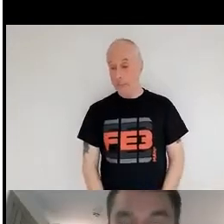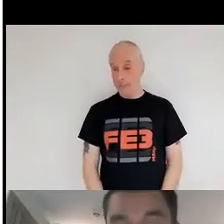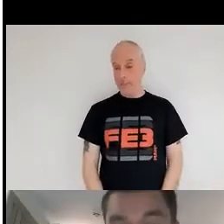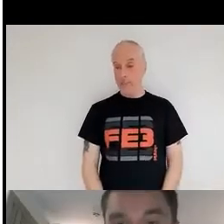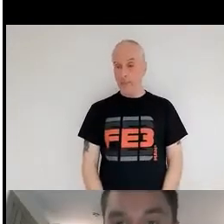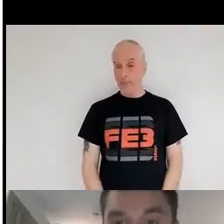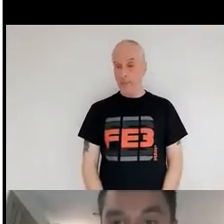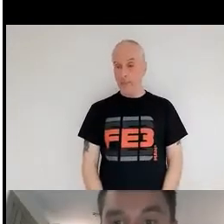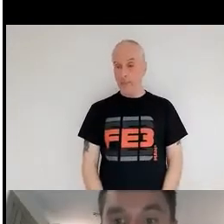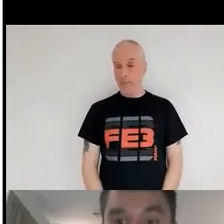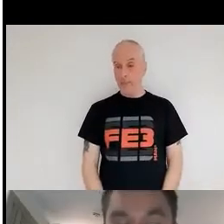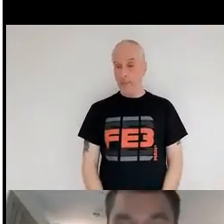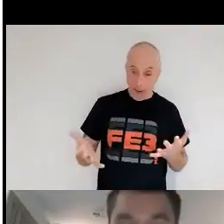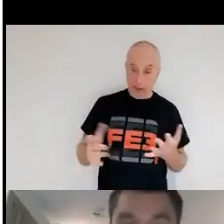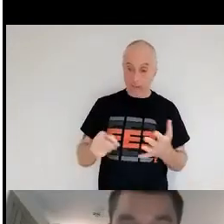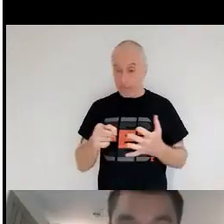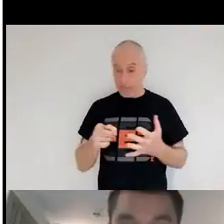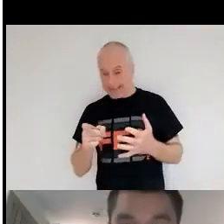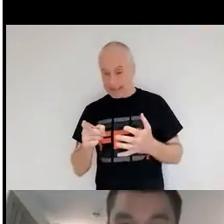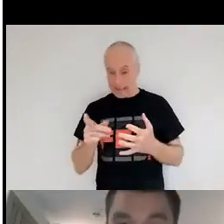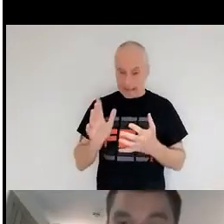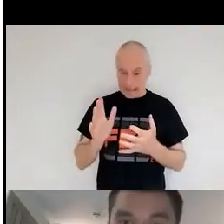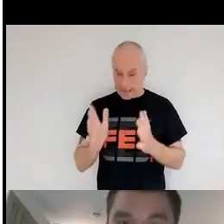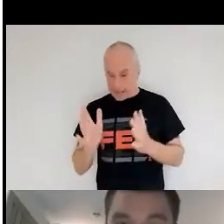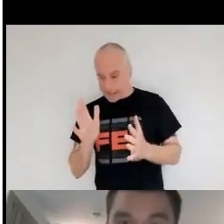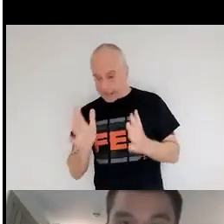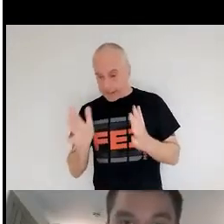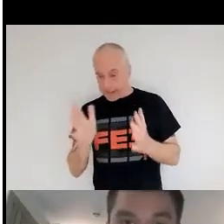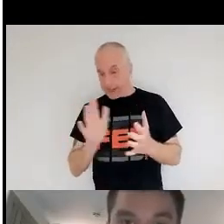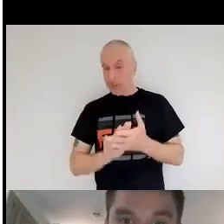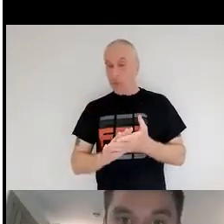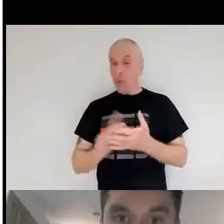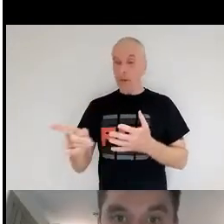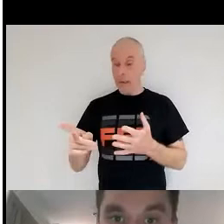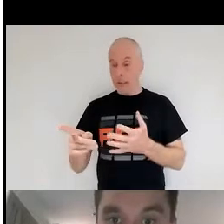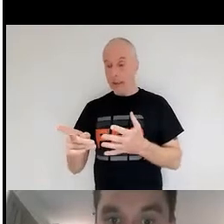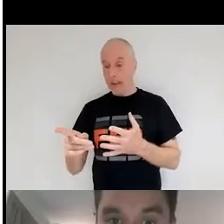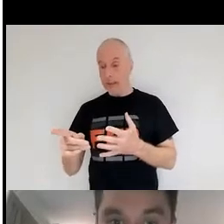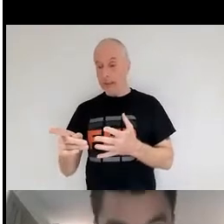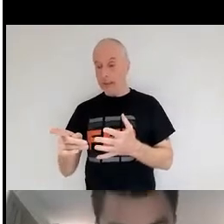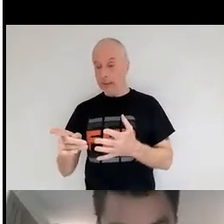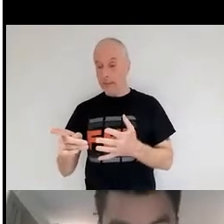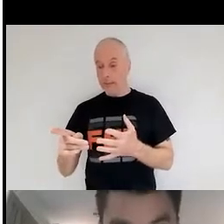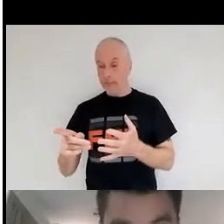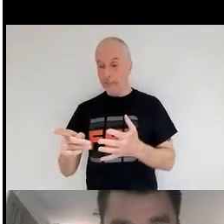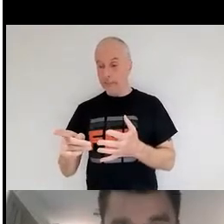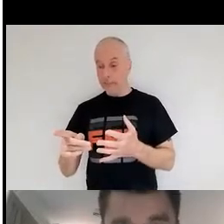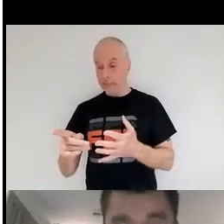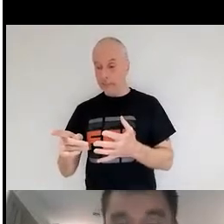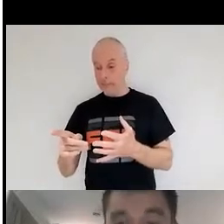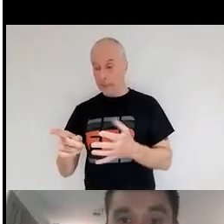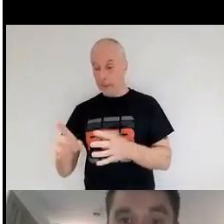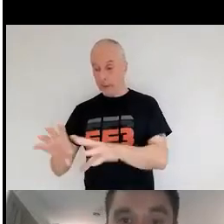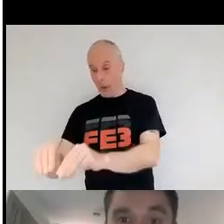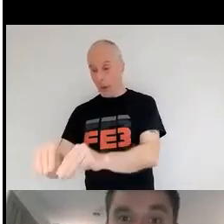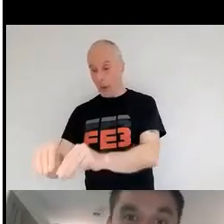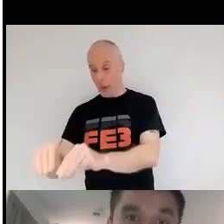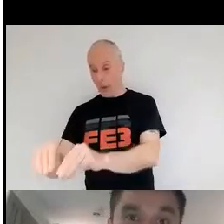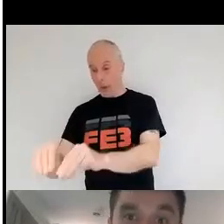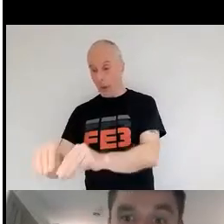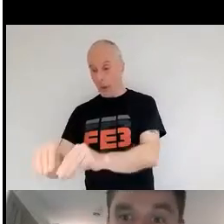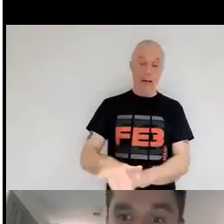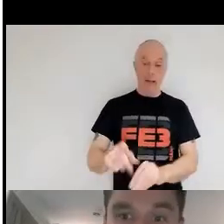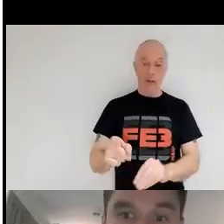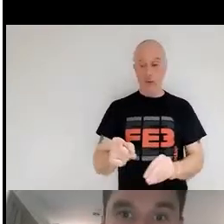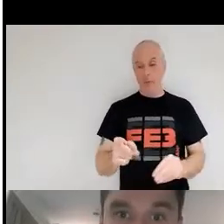strays outside those limits, it gets isolated and the supply would switch back to natural gas. That's if you have any sort of operational